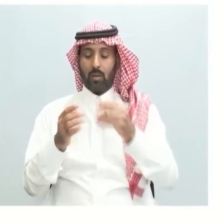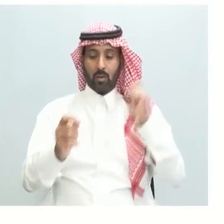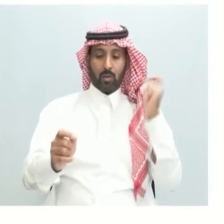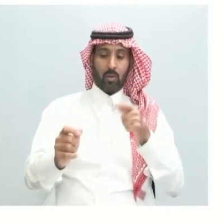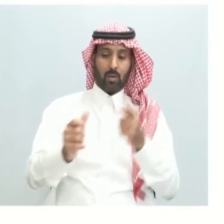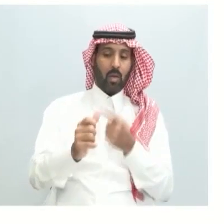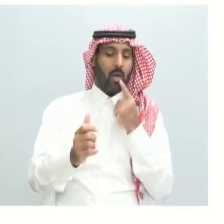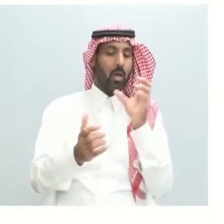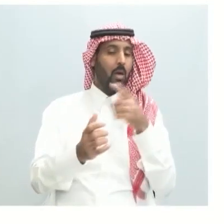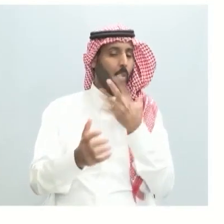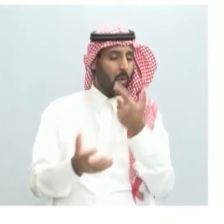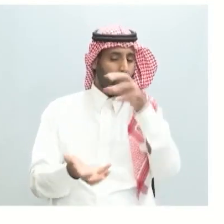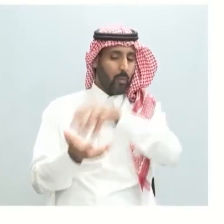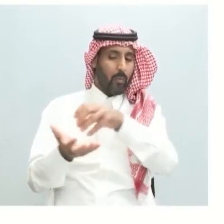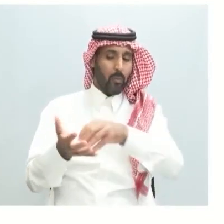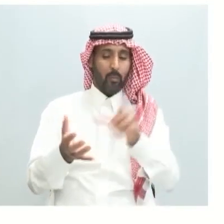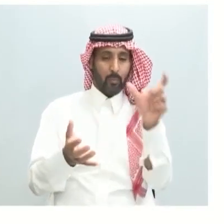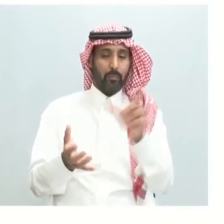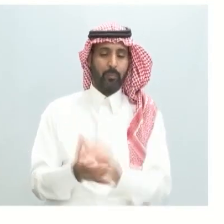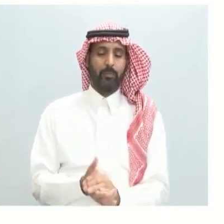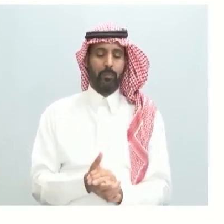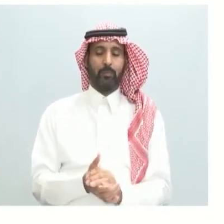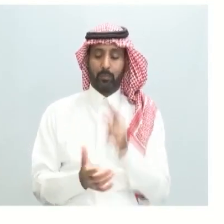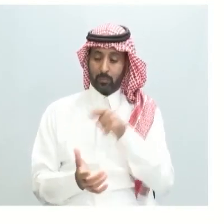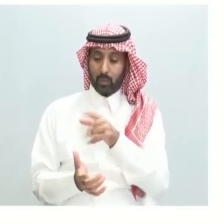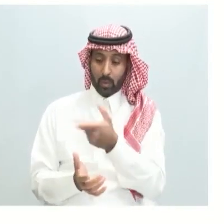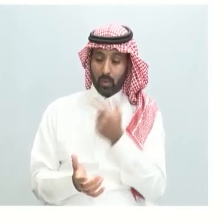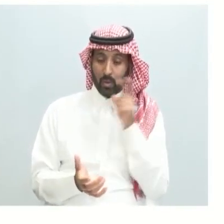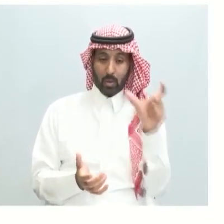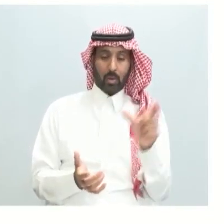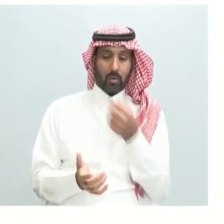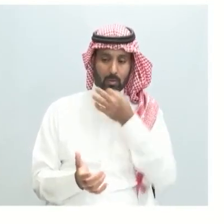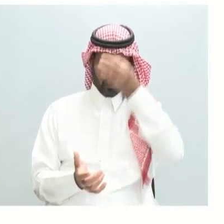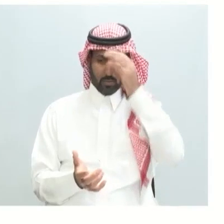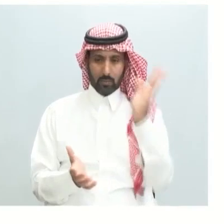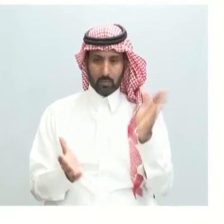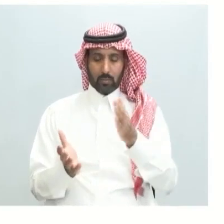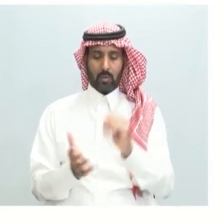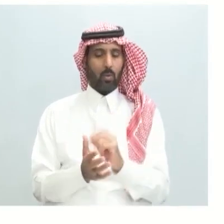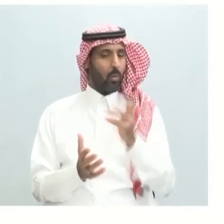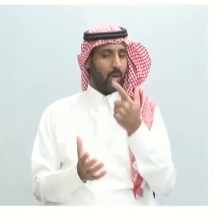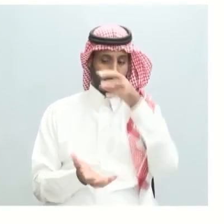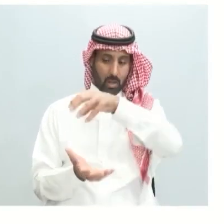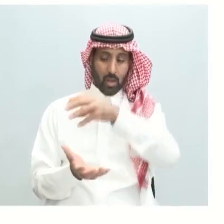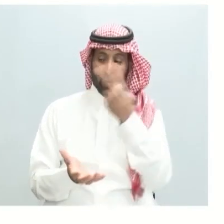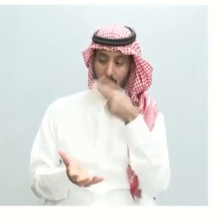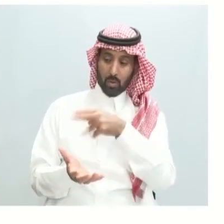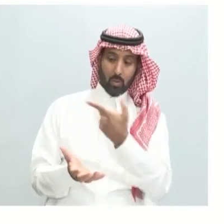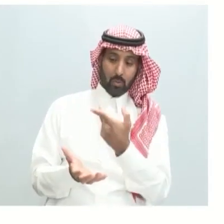and describing words for these objects, adjectives. So what objects do you